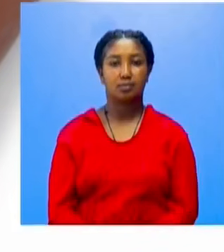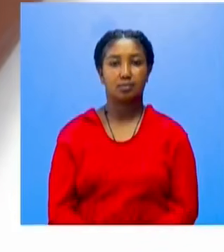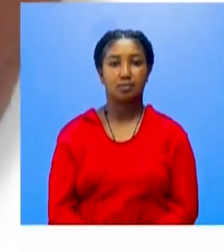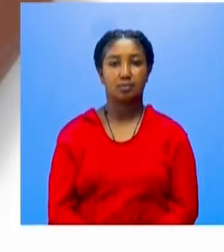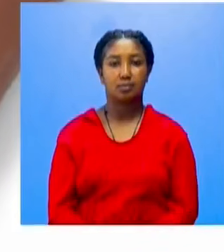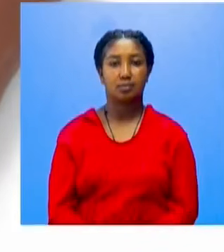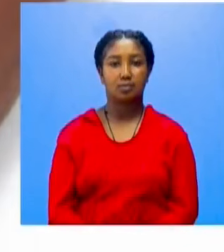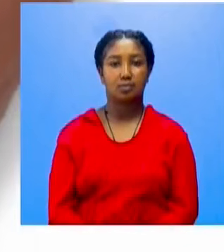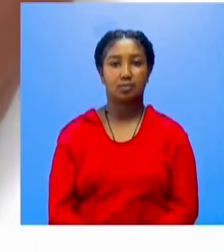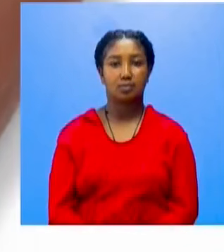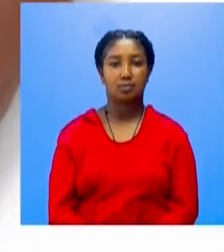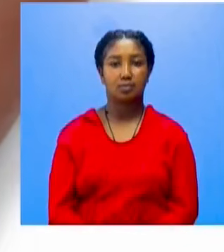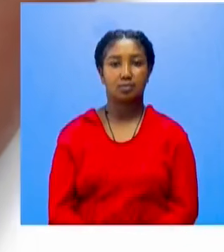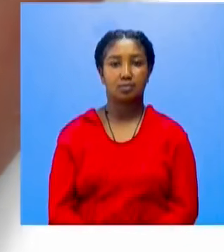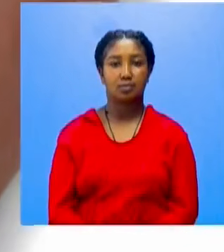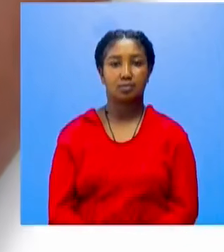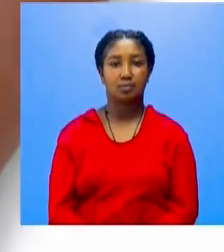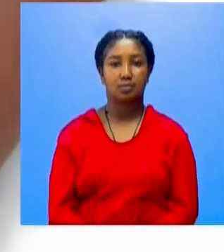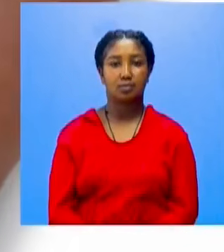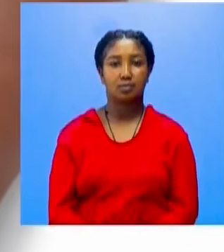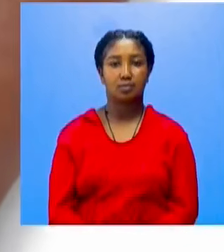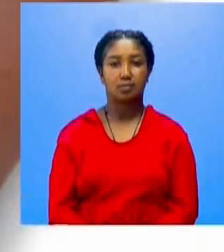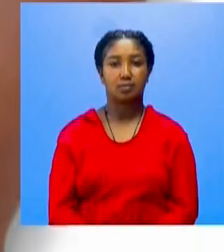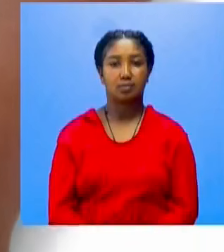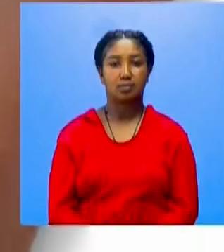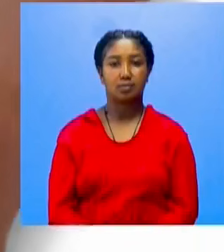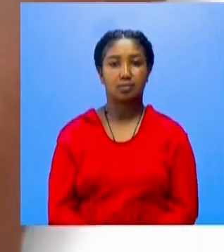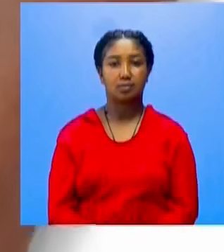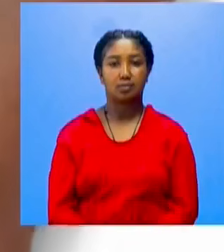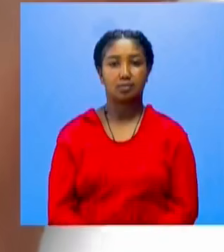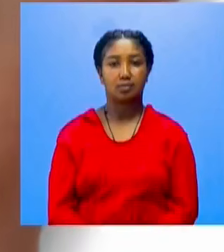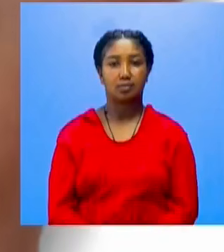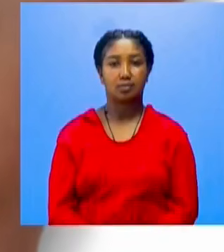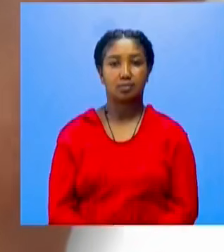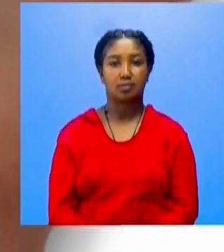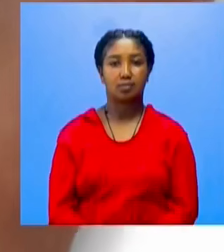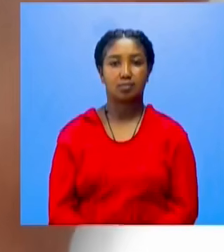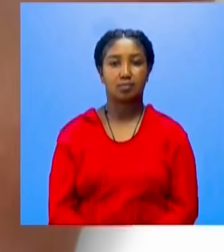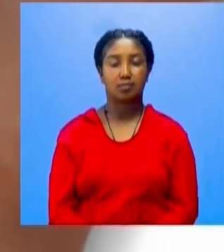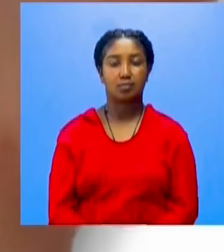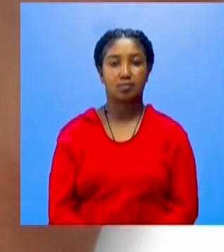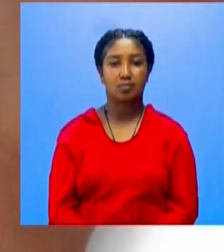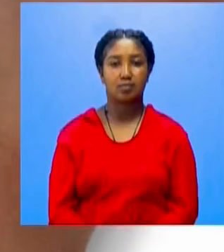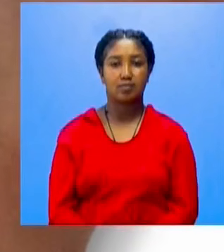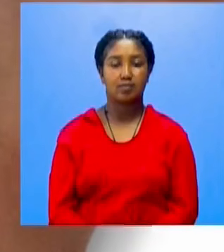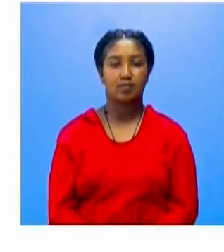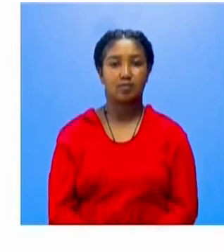the given or from the sentences below.